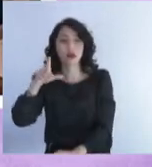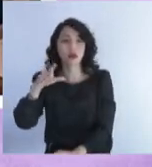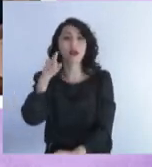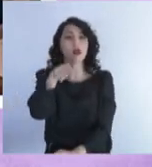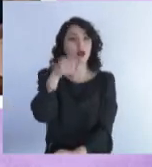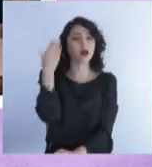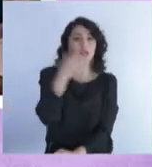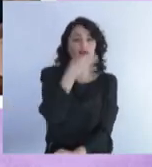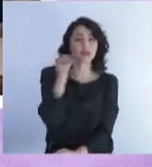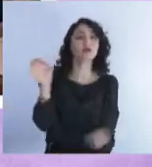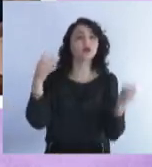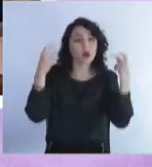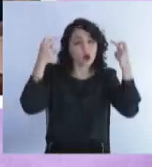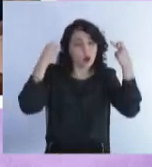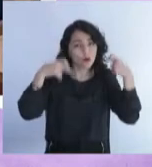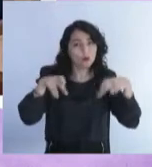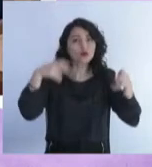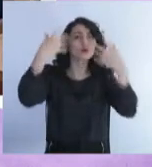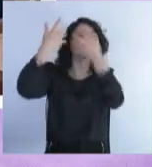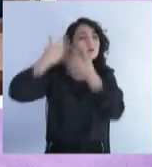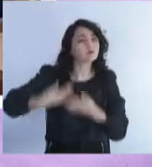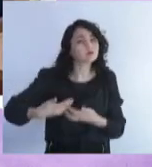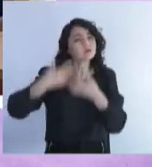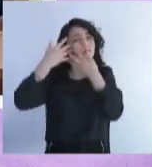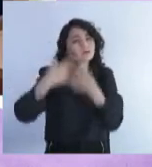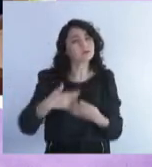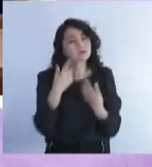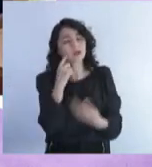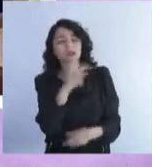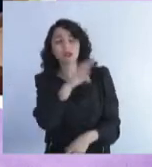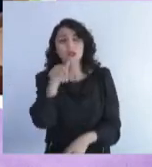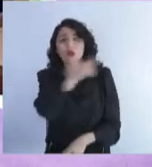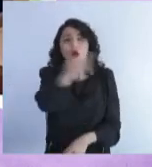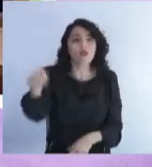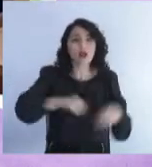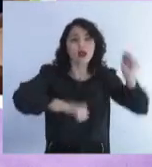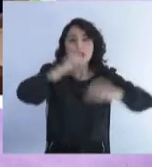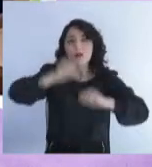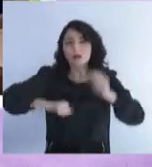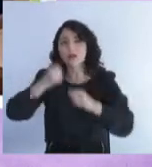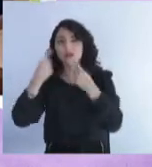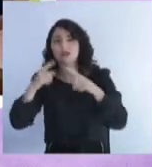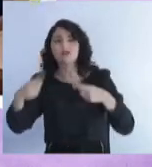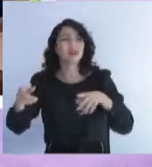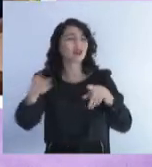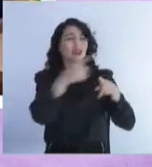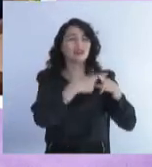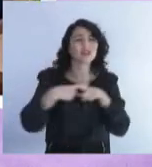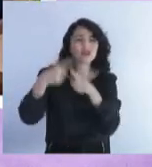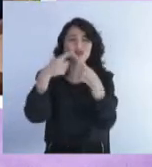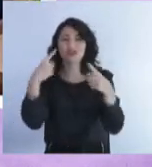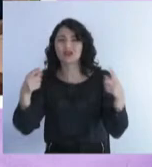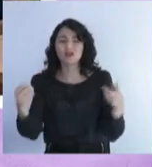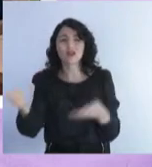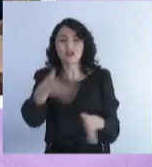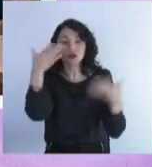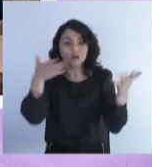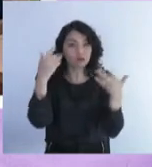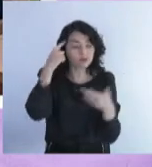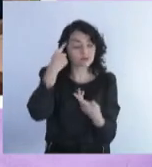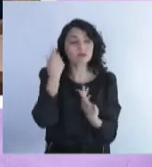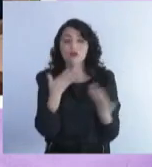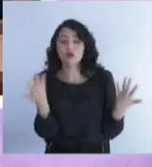hope this chance for reflection and this call to action for companies and societies at large to rise to the adaptation challenge of our